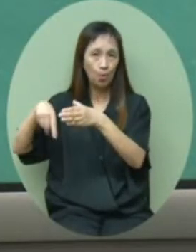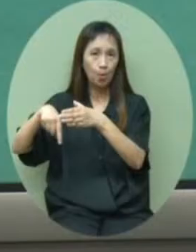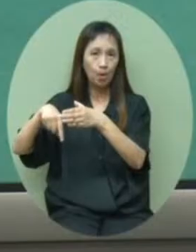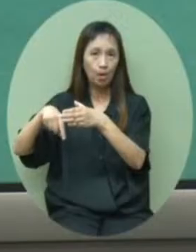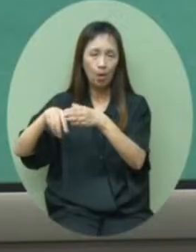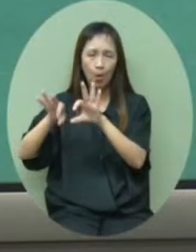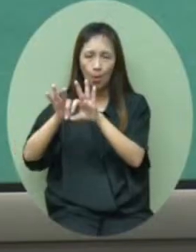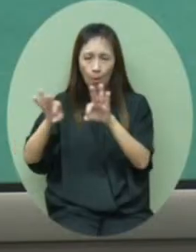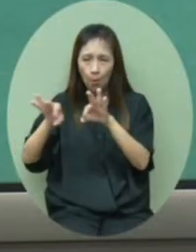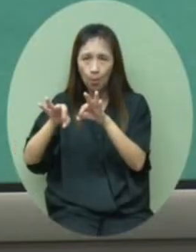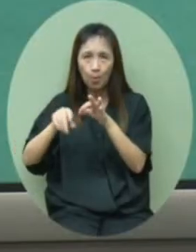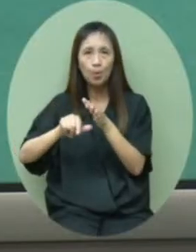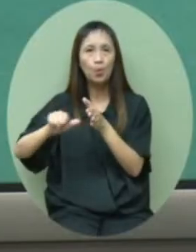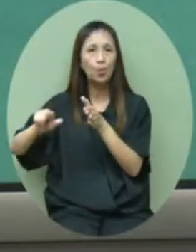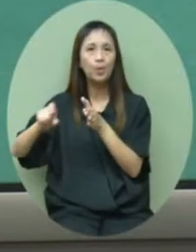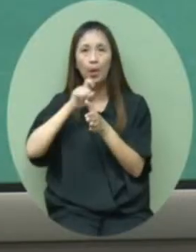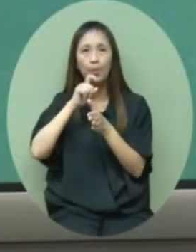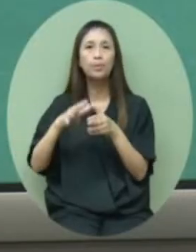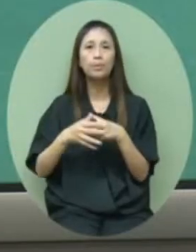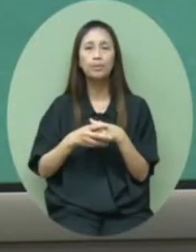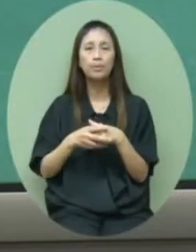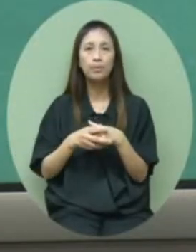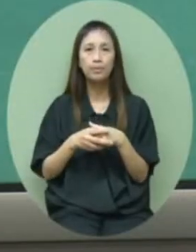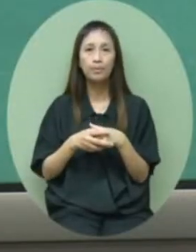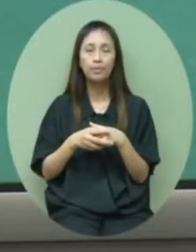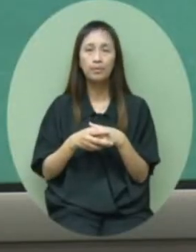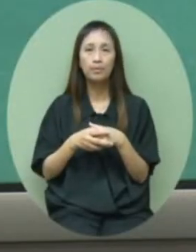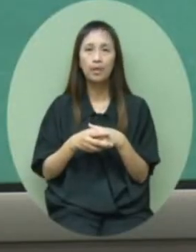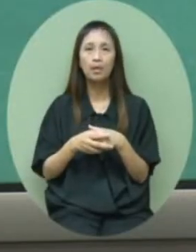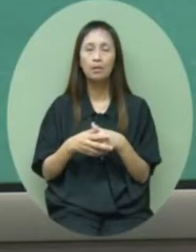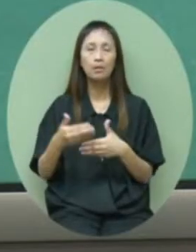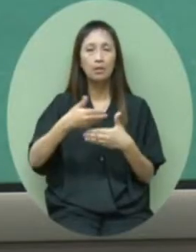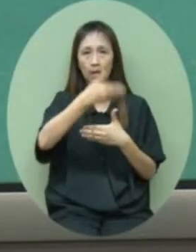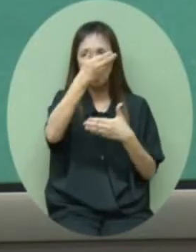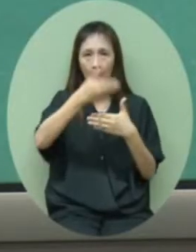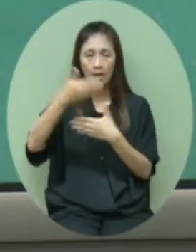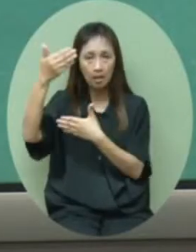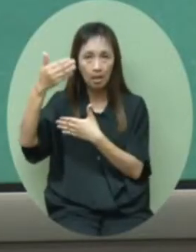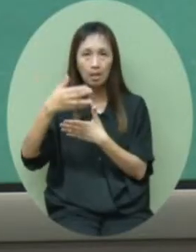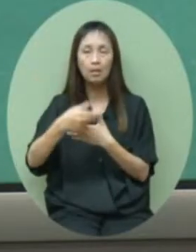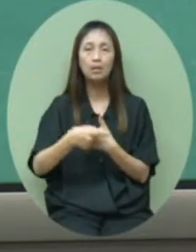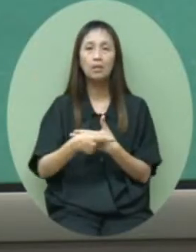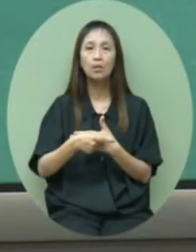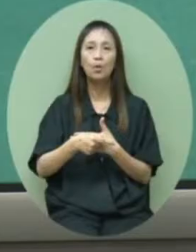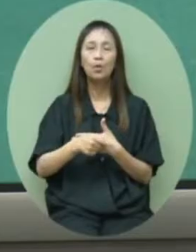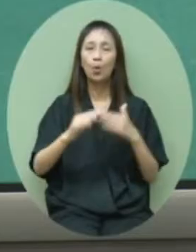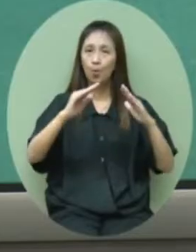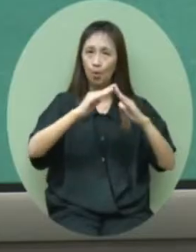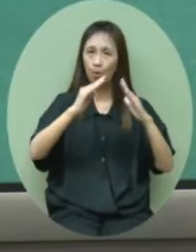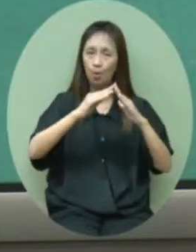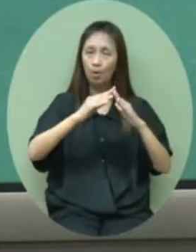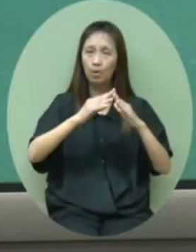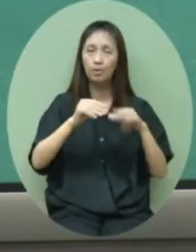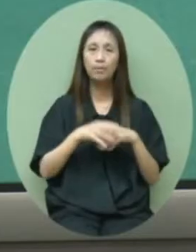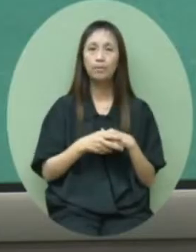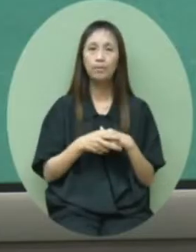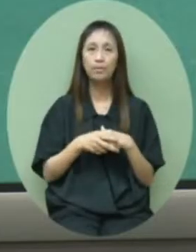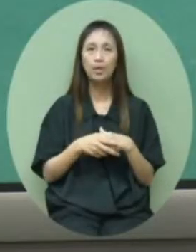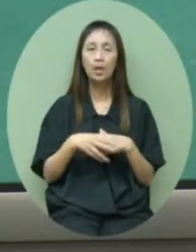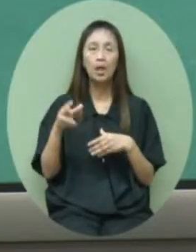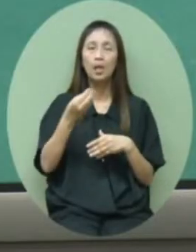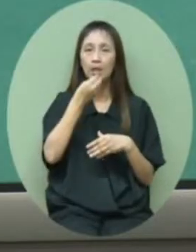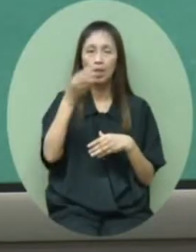is clean. They don't see any particles anymore. But there may be 1 or 2 still